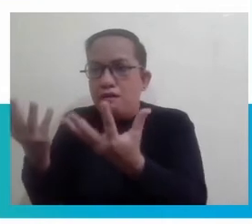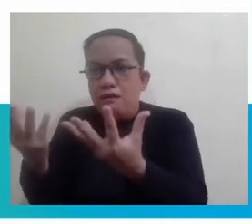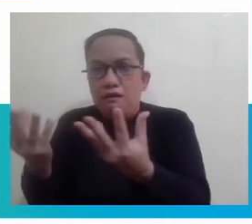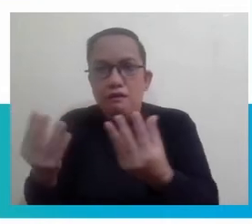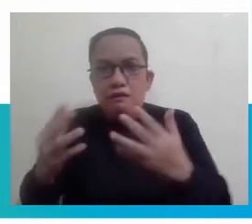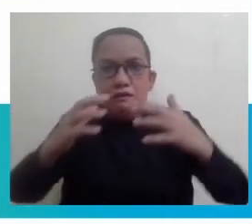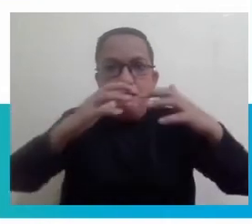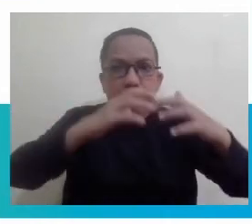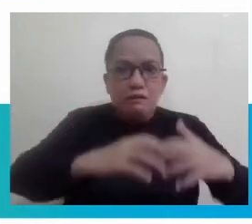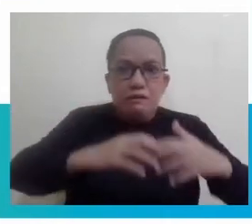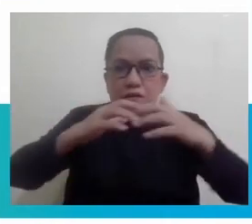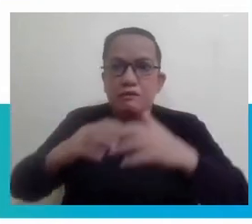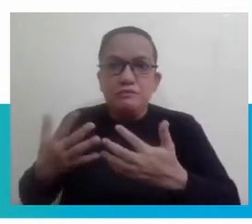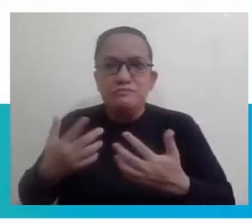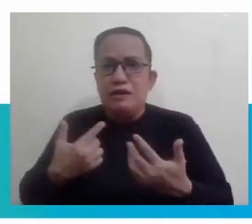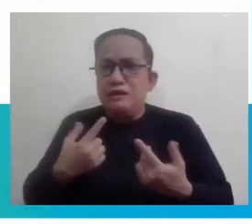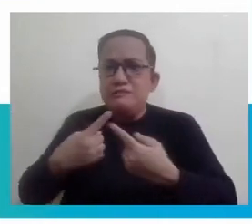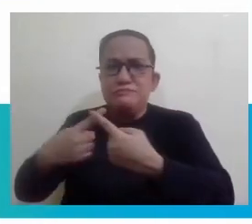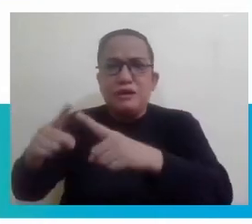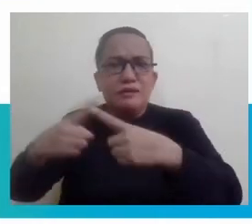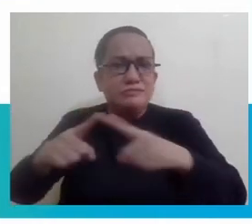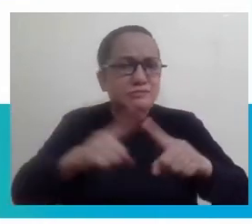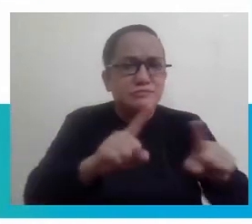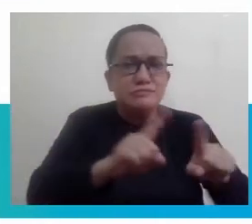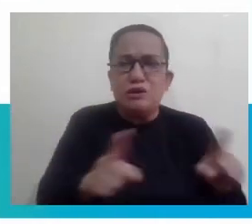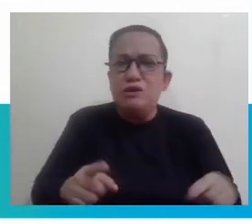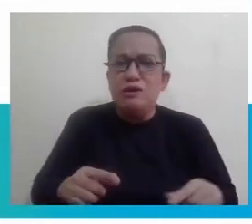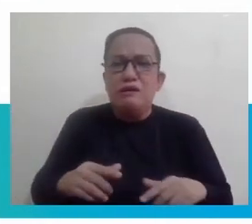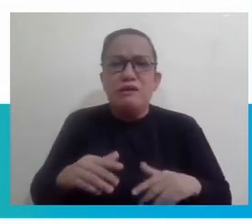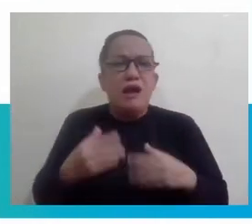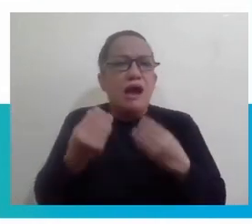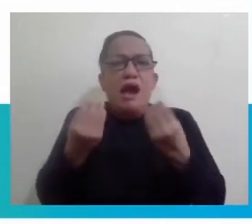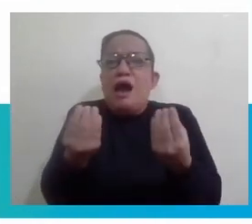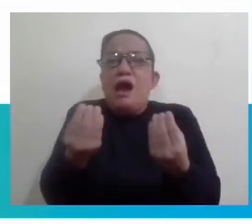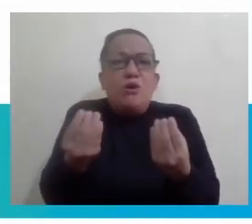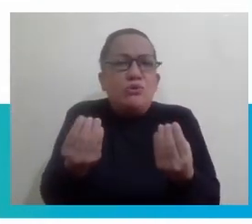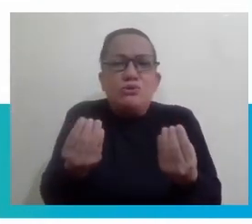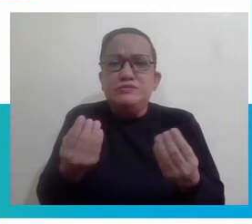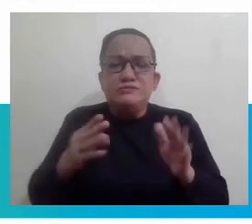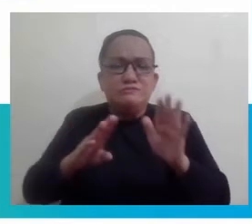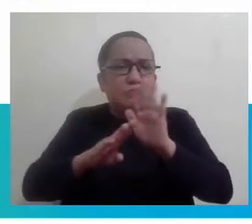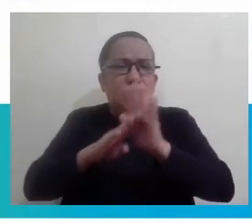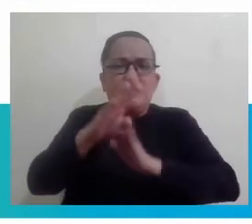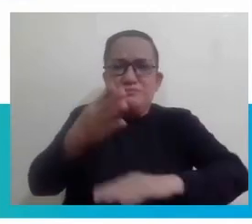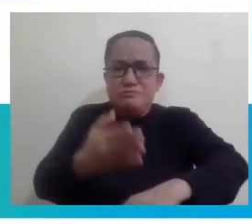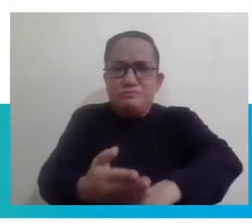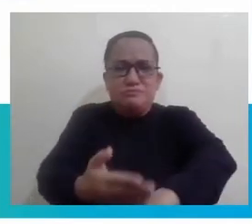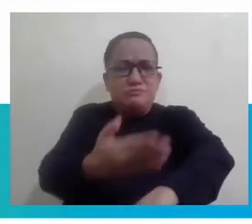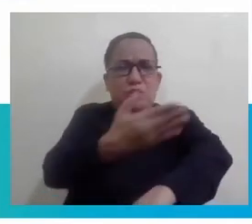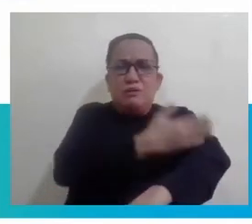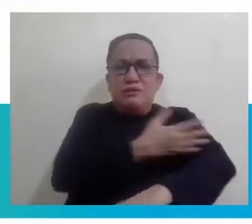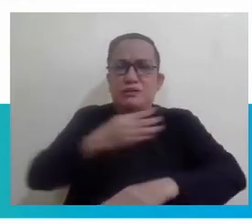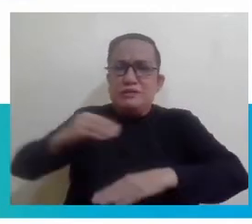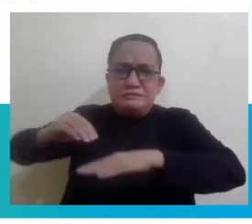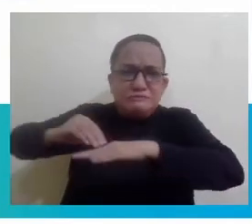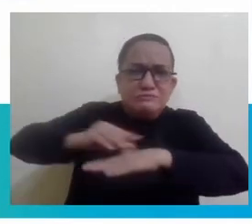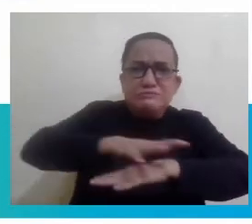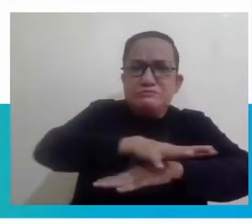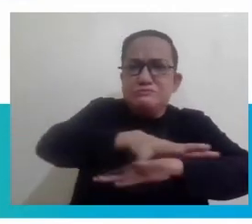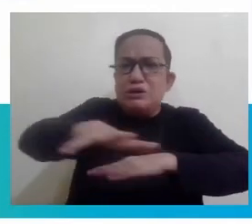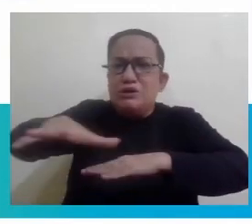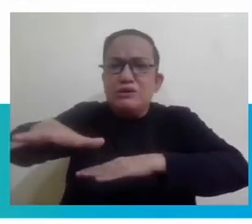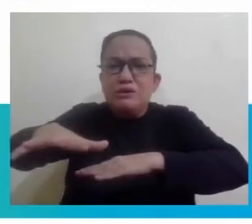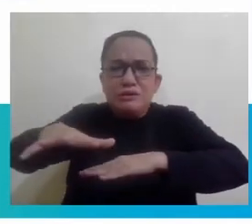the region's development gains, especially the health, livelihood, and resilience of our